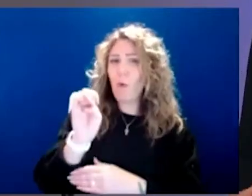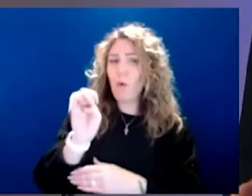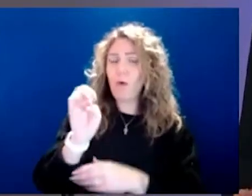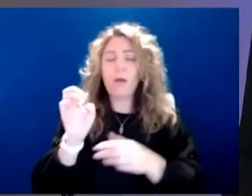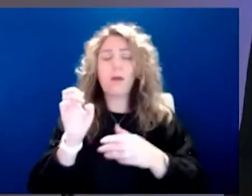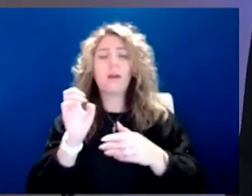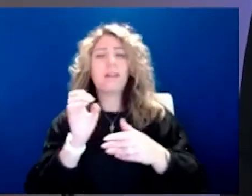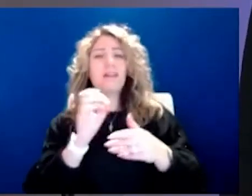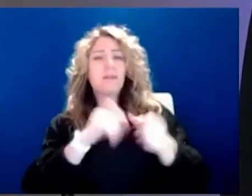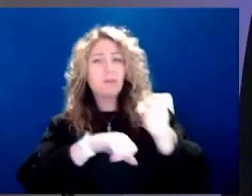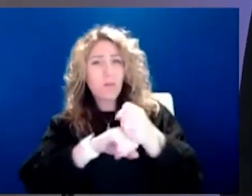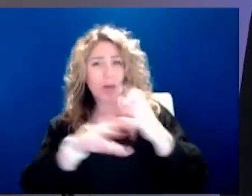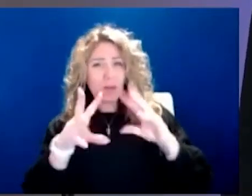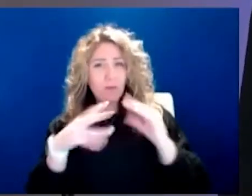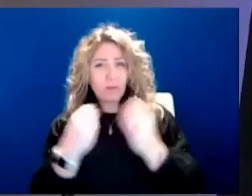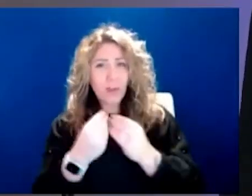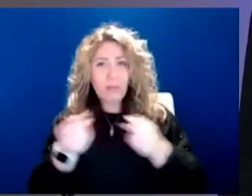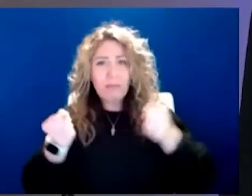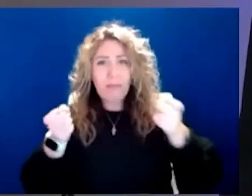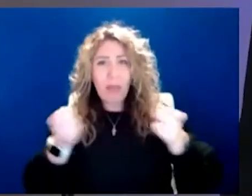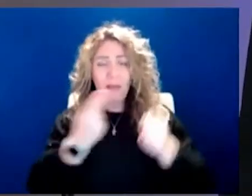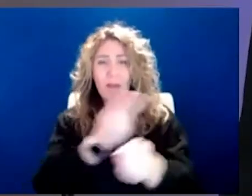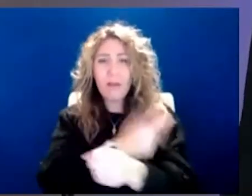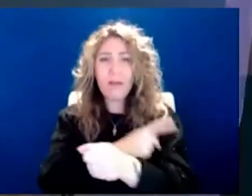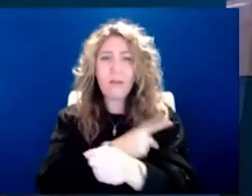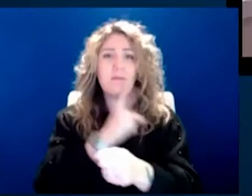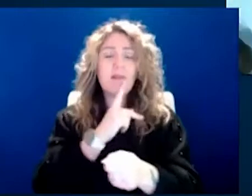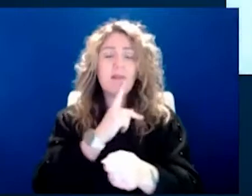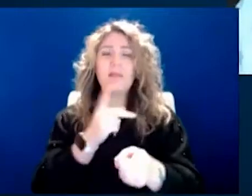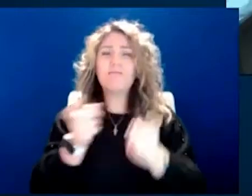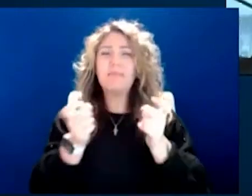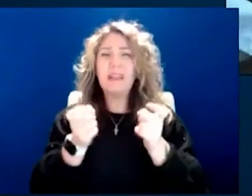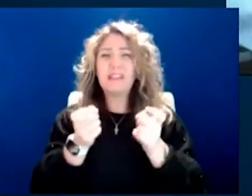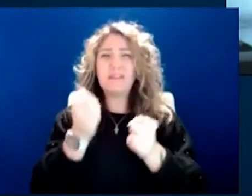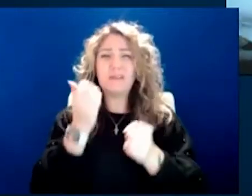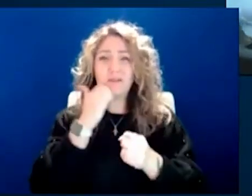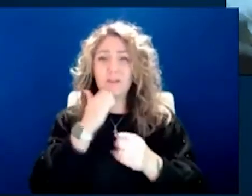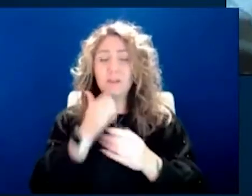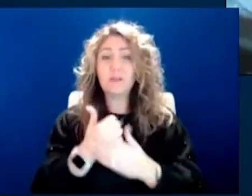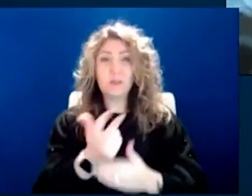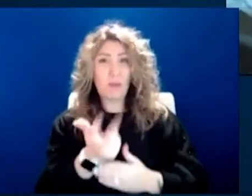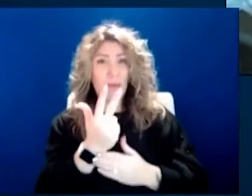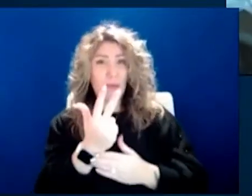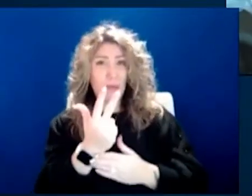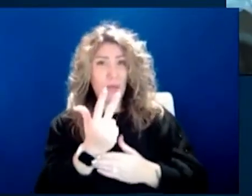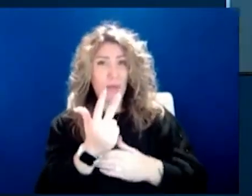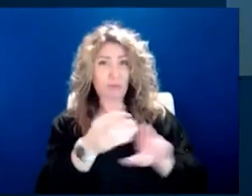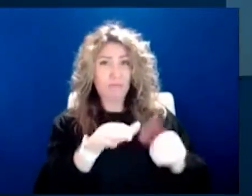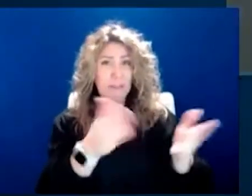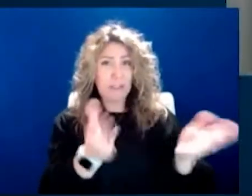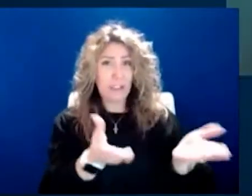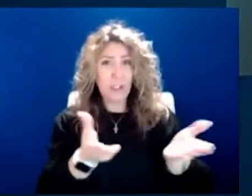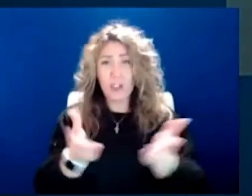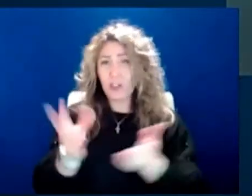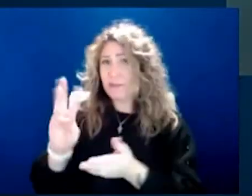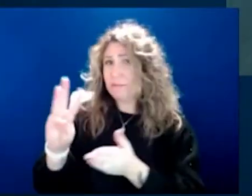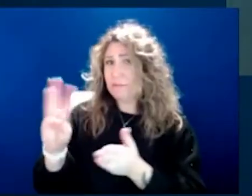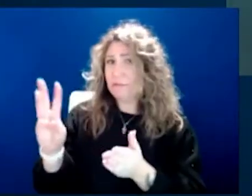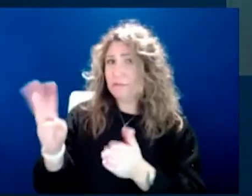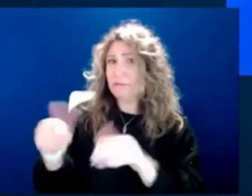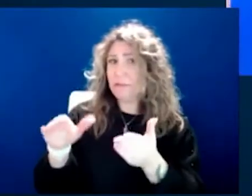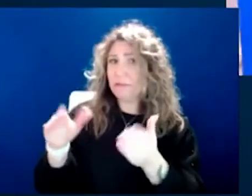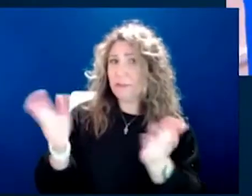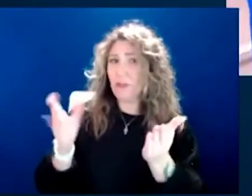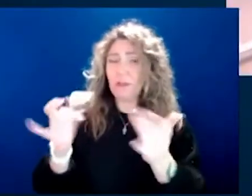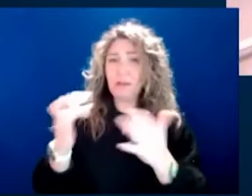like most departments, managing the minute to minute. So you have 3 here and 6 over here. Is this